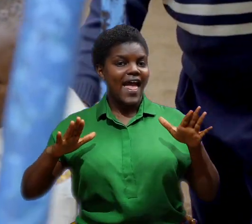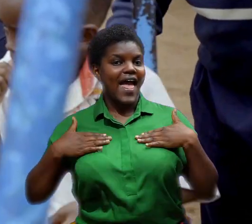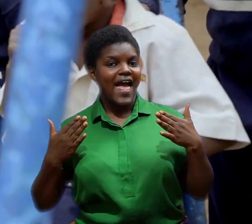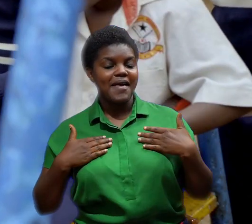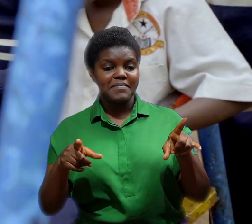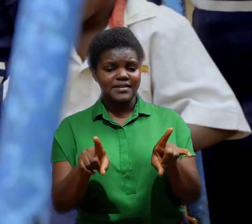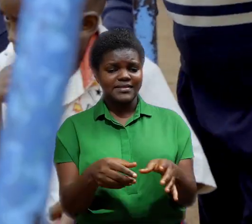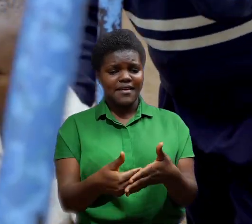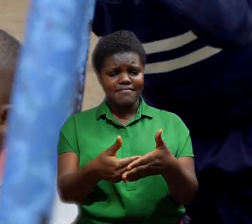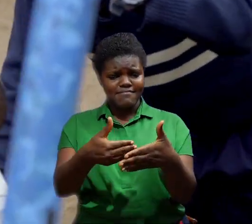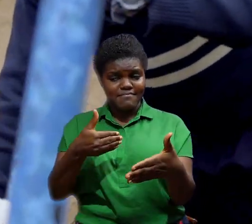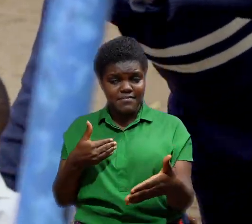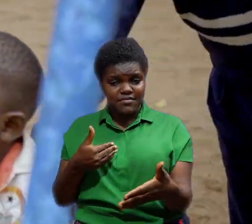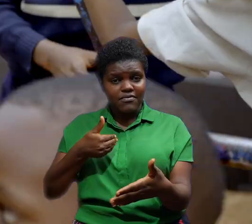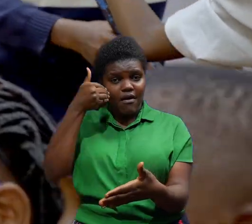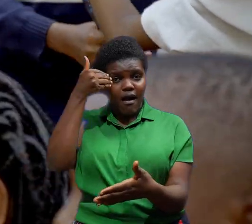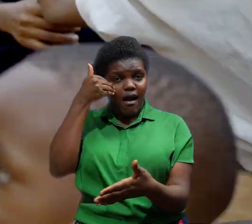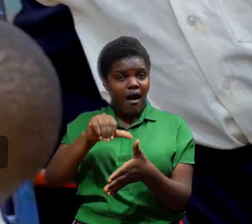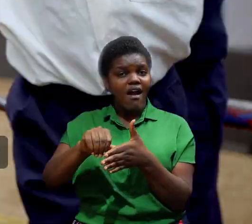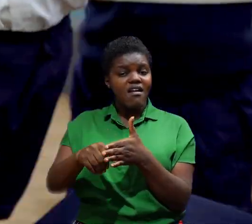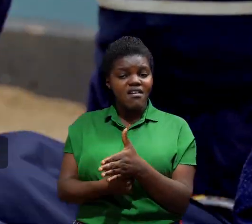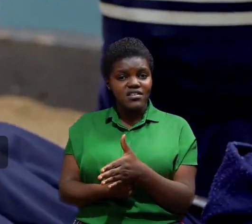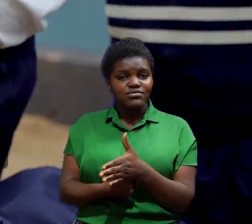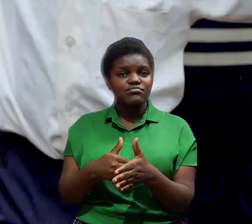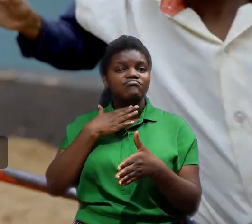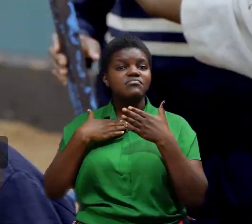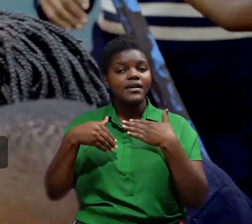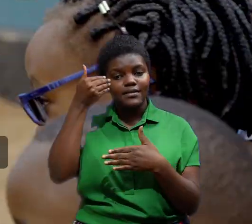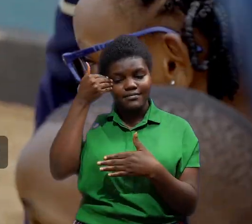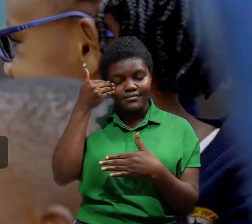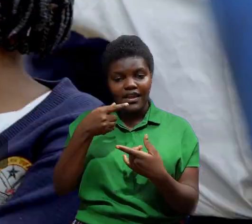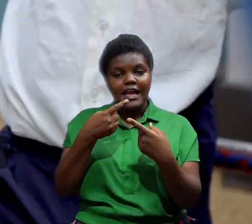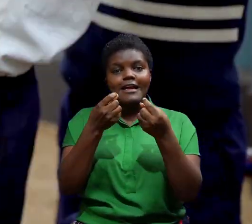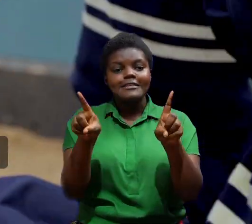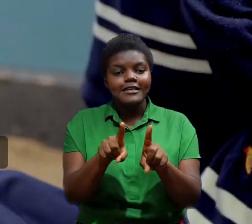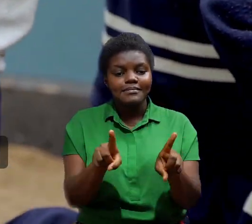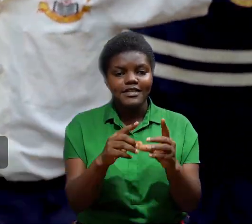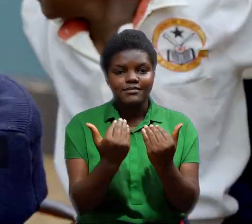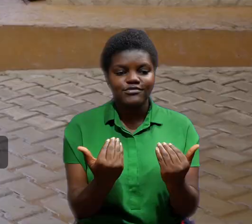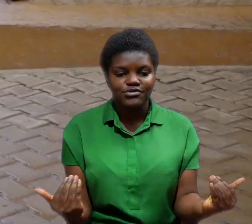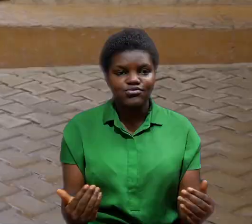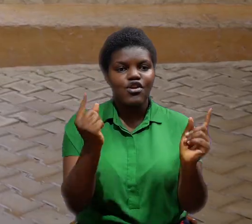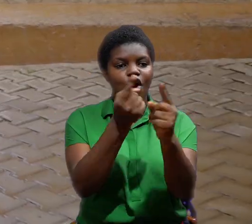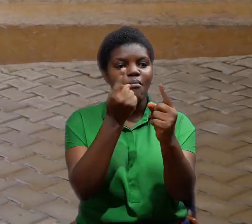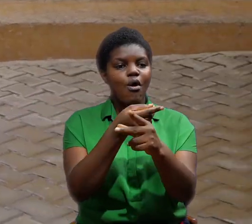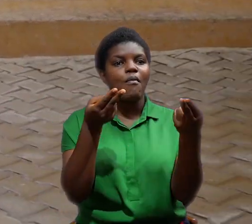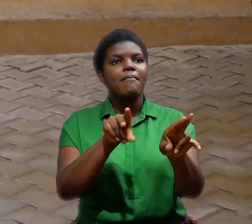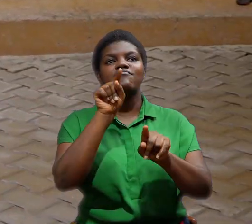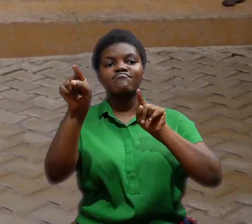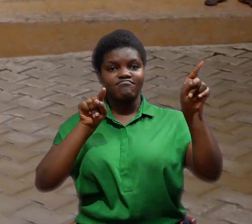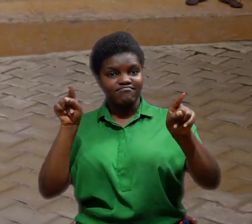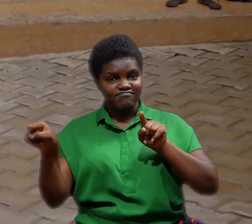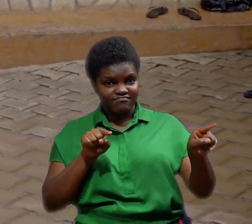What initially seemed like a minor eye condition required surgery, just as many similar cases